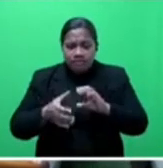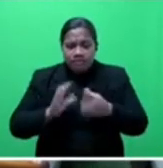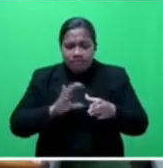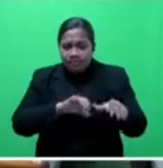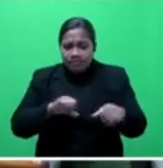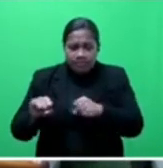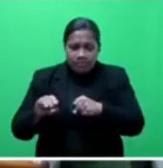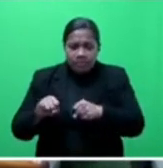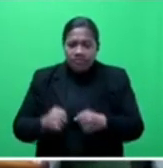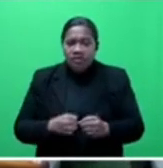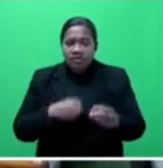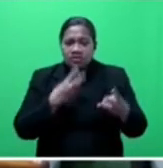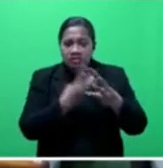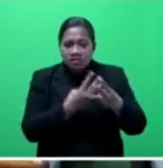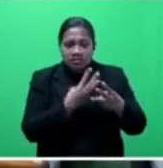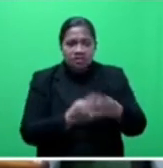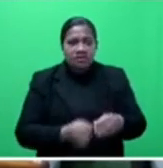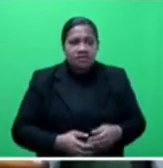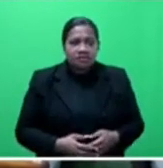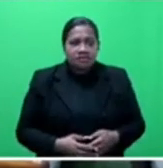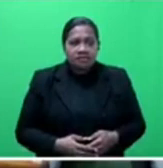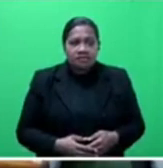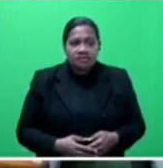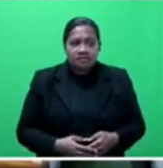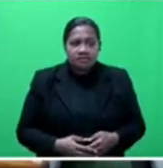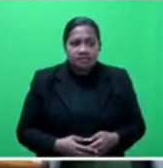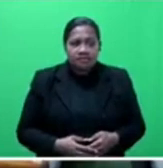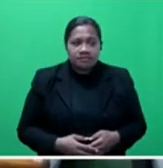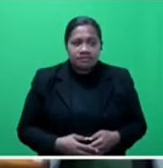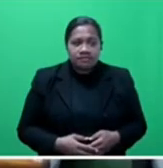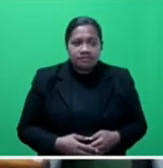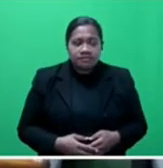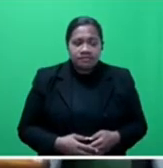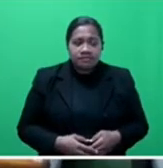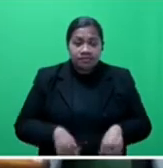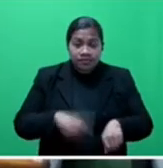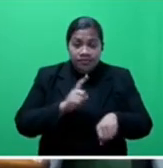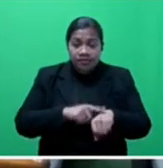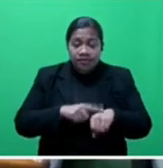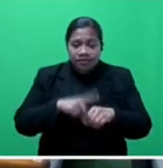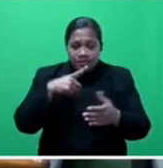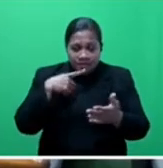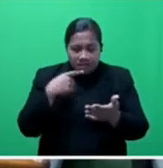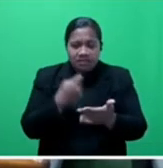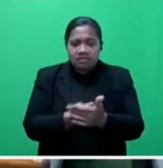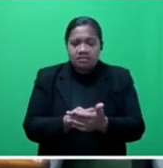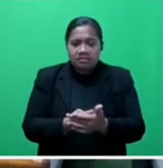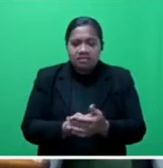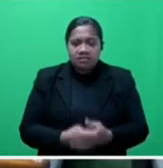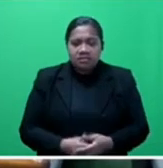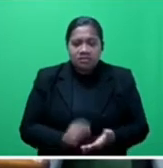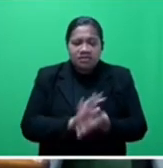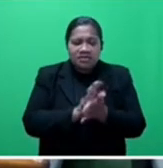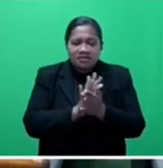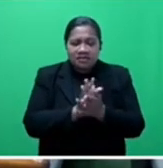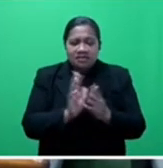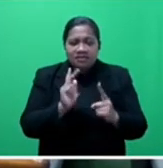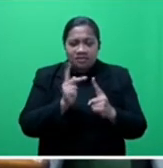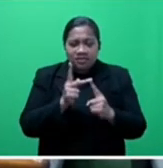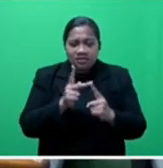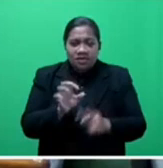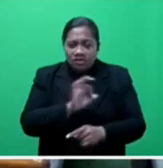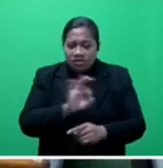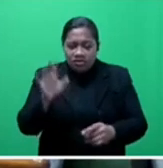soon. Time will bear testament, Mr. Speaker, to nasty, dirty politics that is not people-centric,